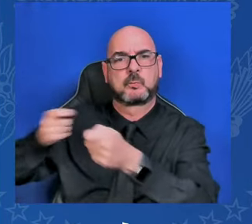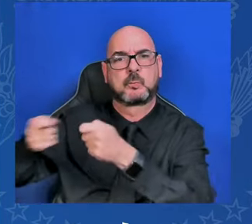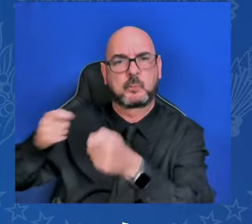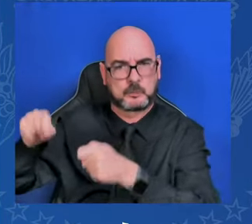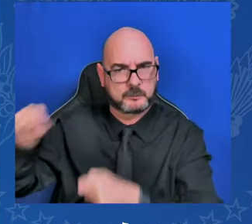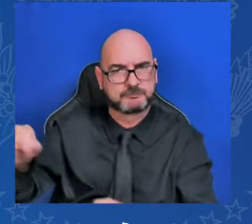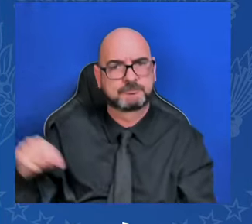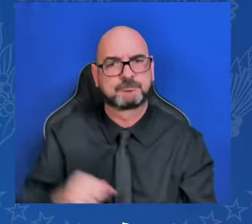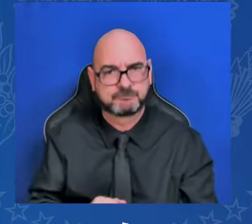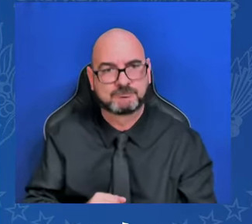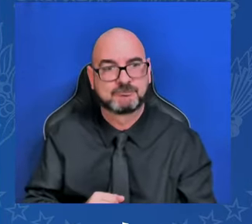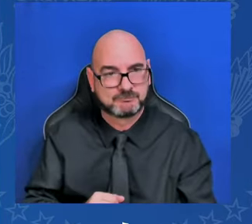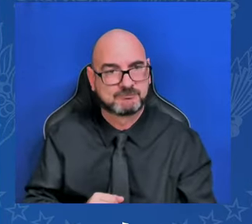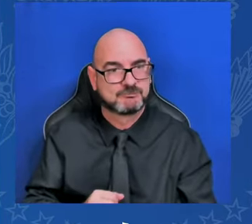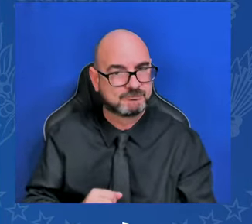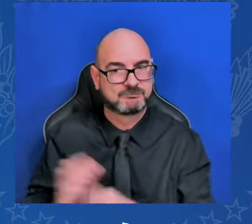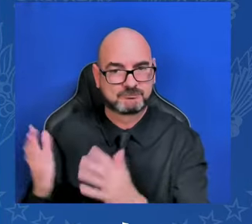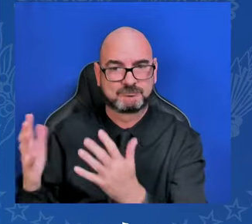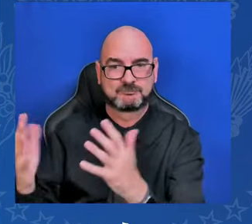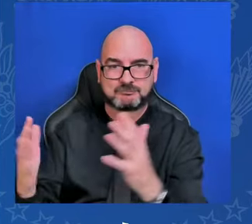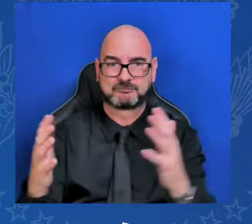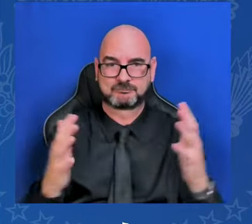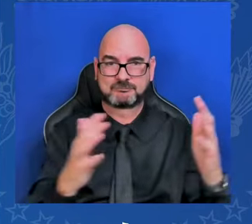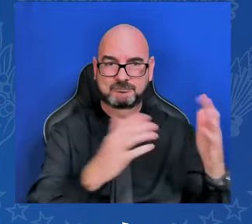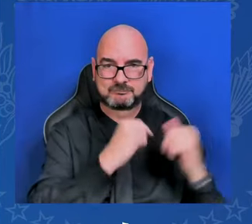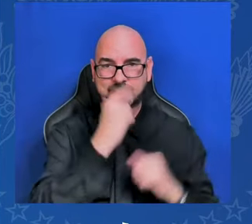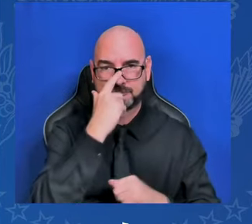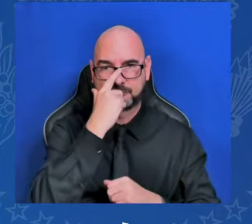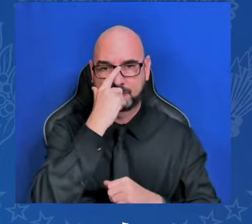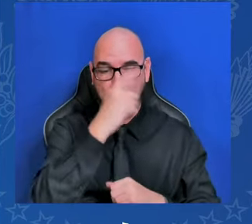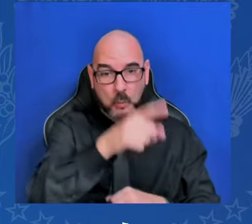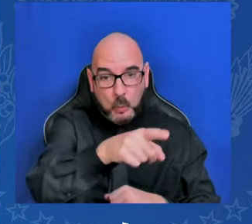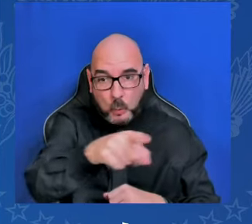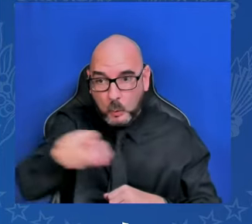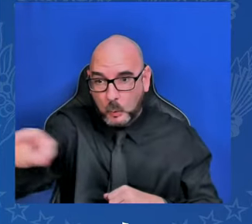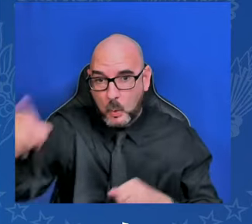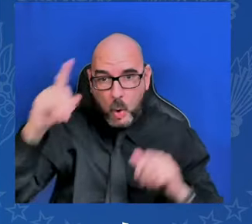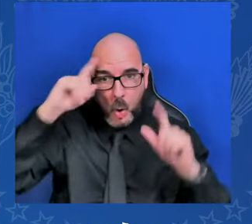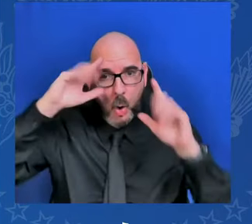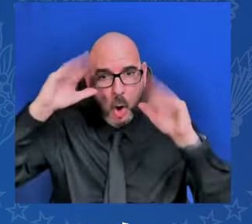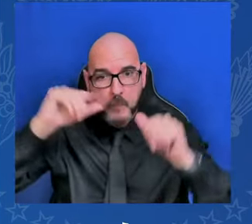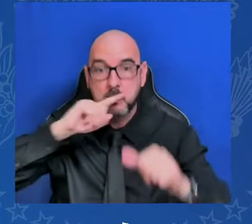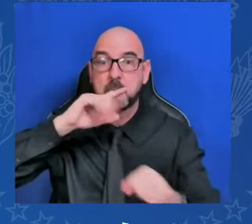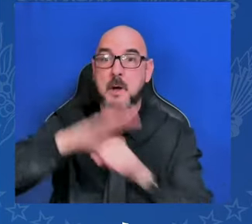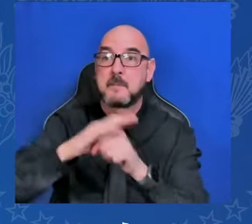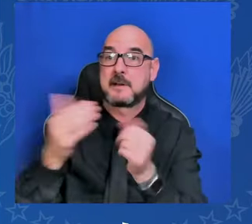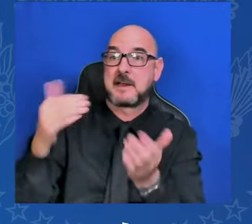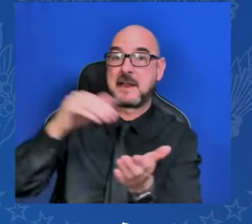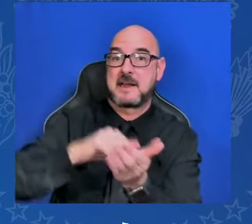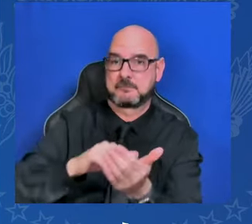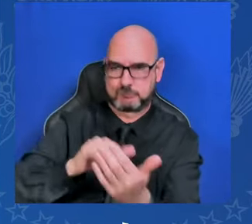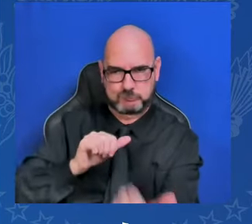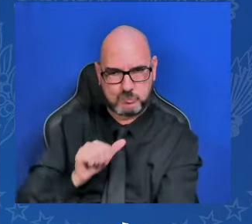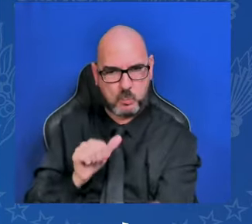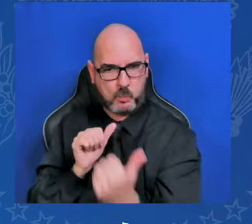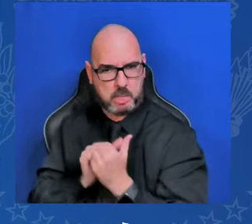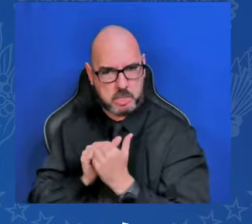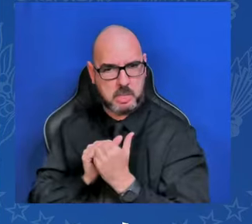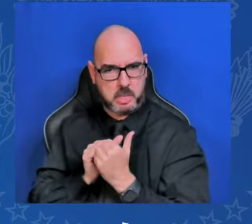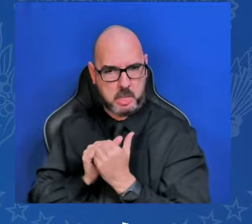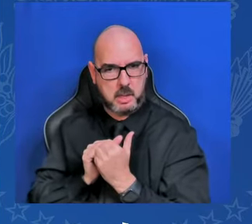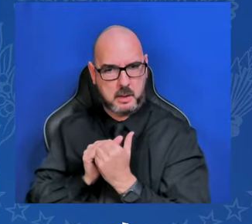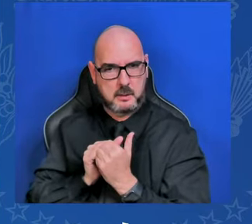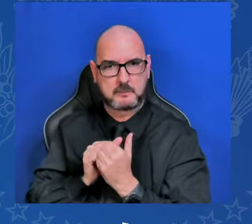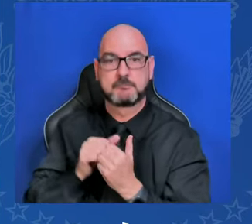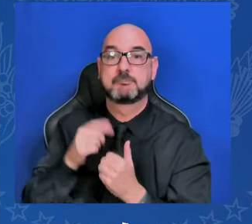With all of you sworn in again, and Hakeem Jeffries, your Speaker of the House. And when we do that, we'll